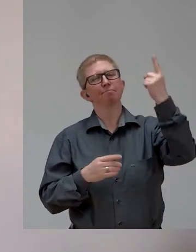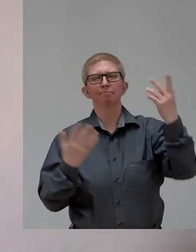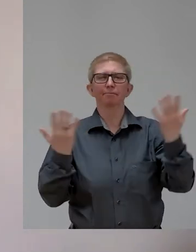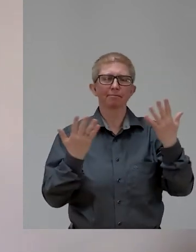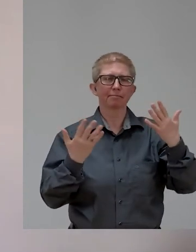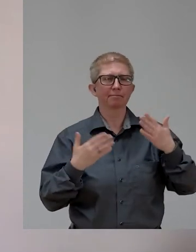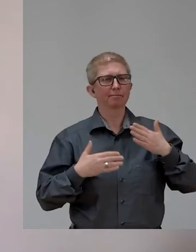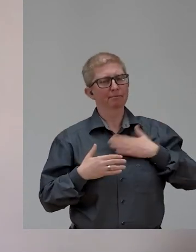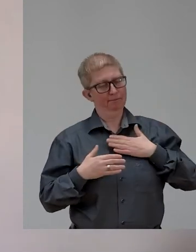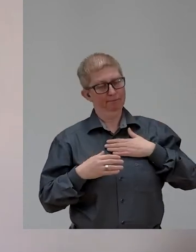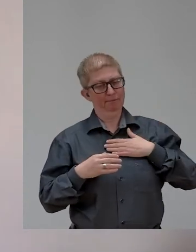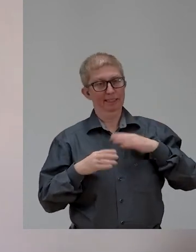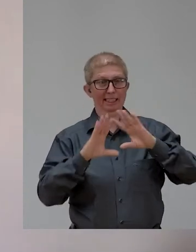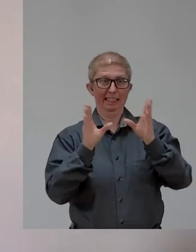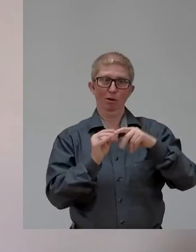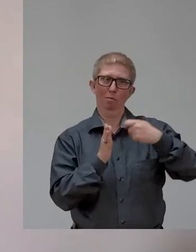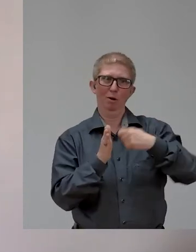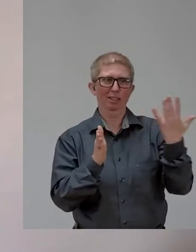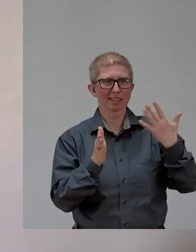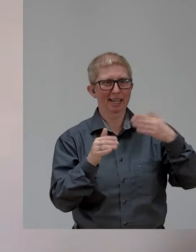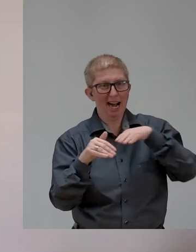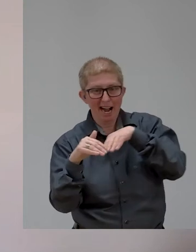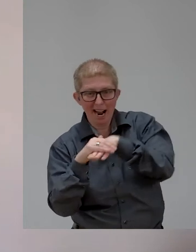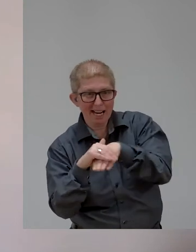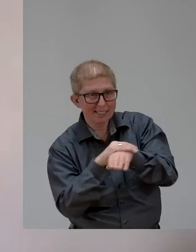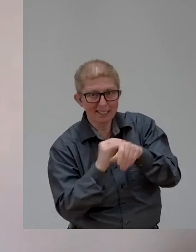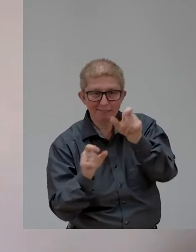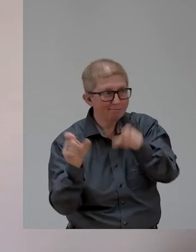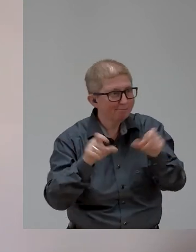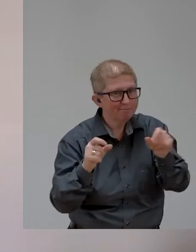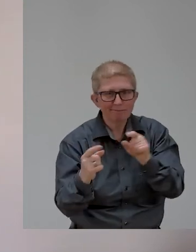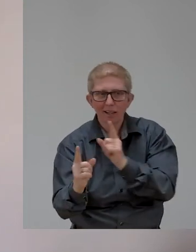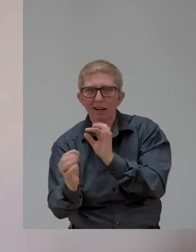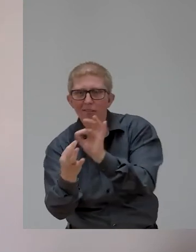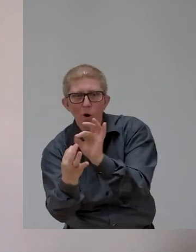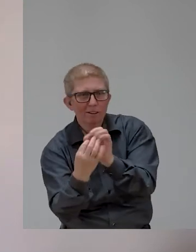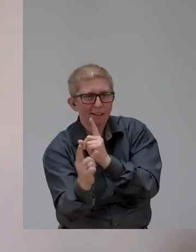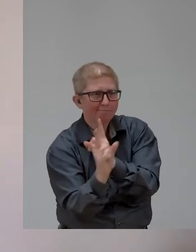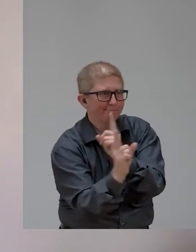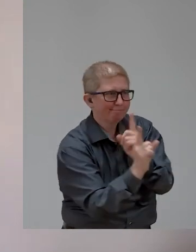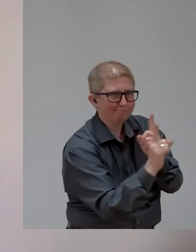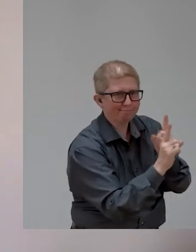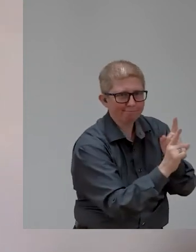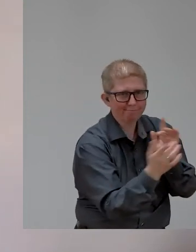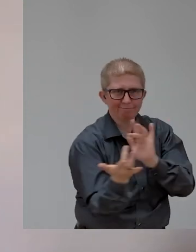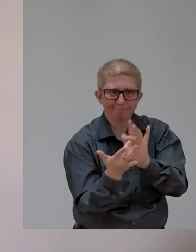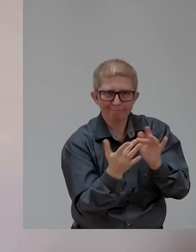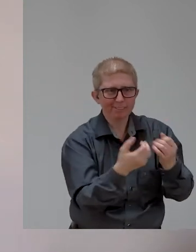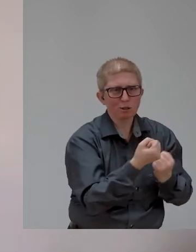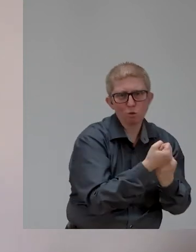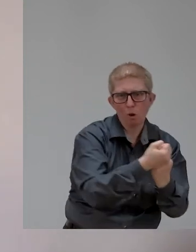Project was around gaining access to contacts and to support and mentors.